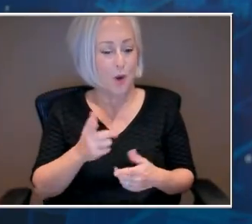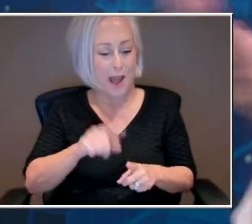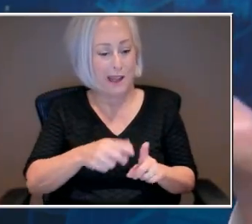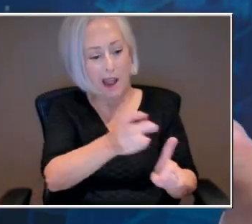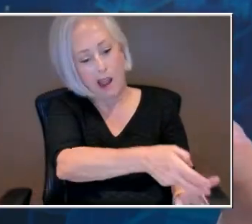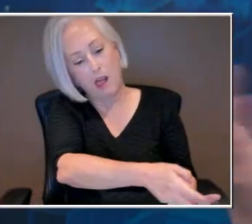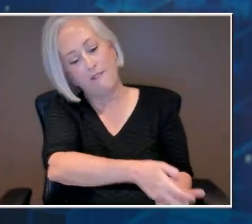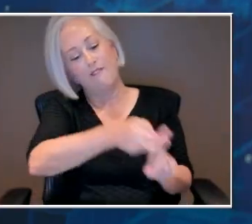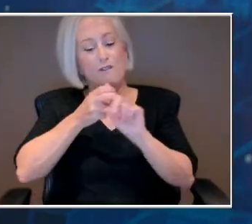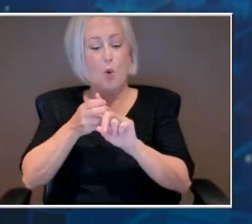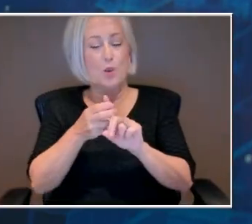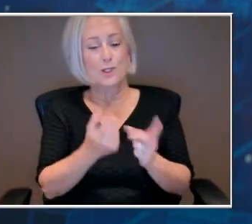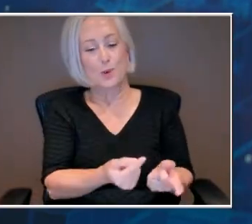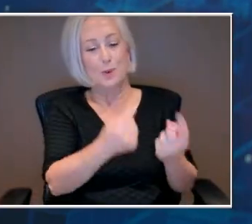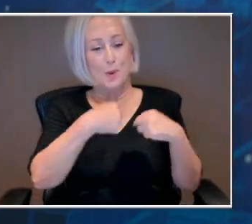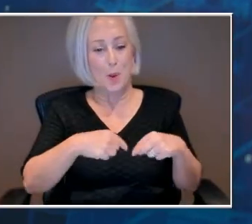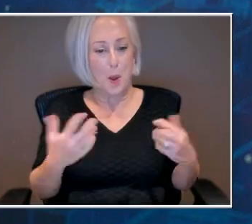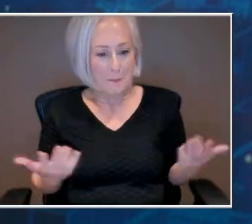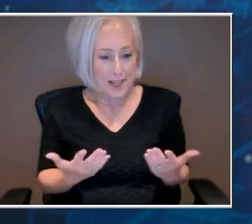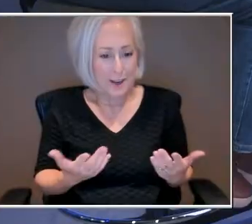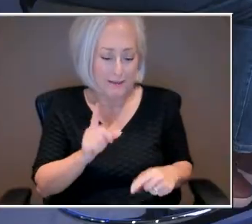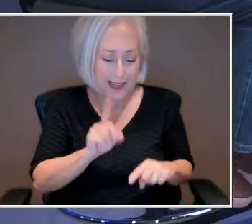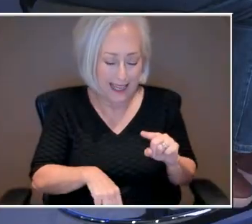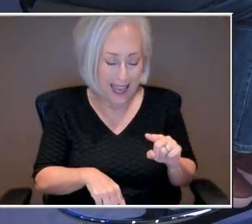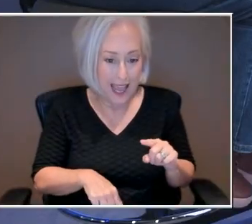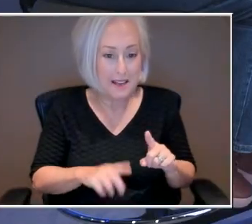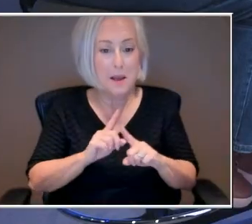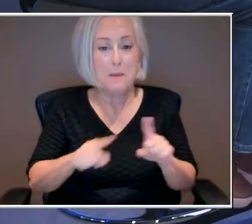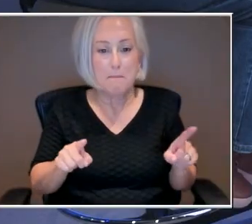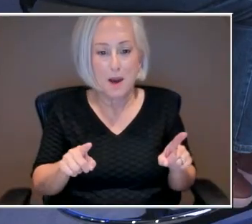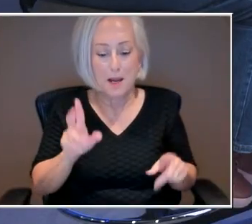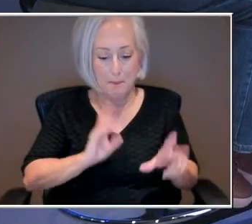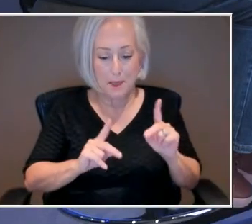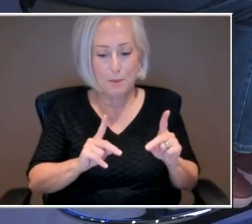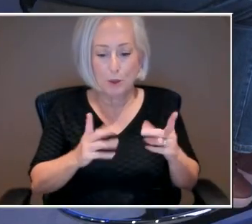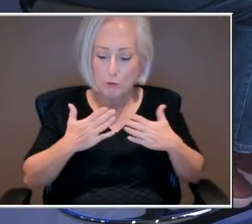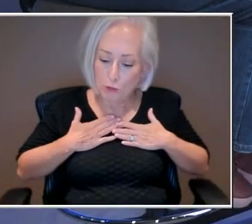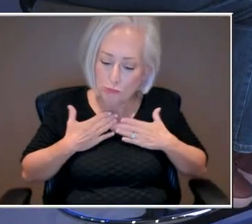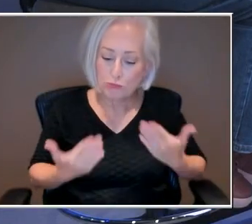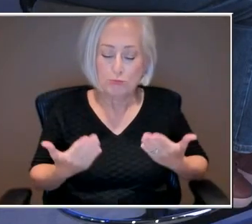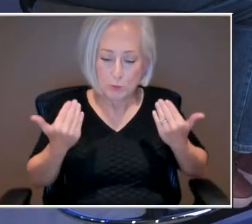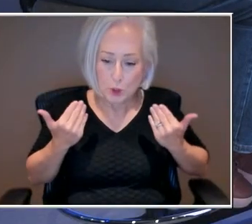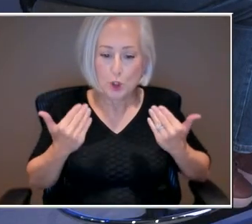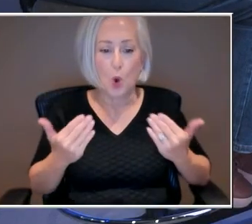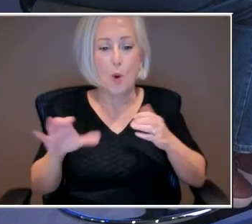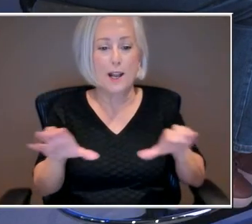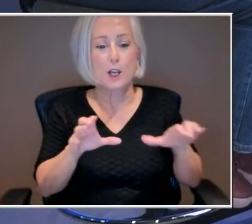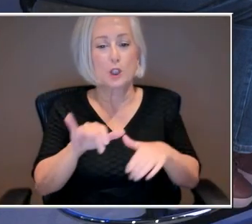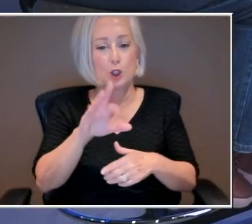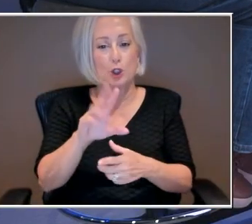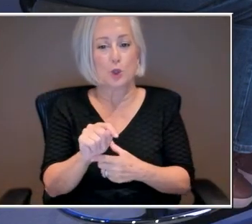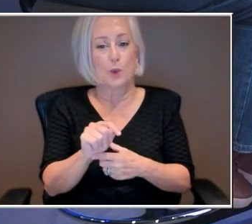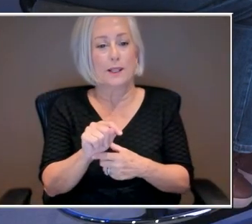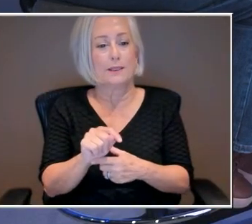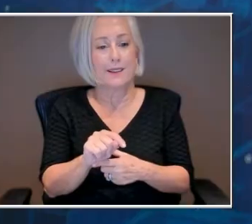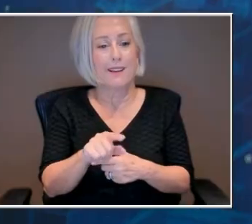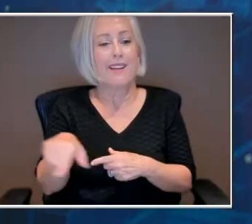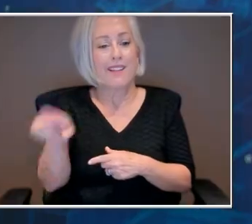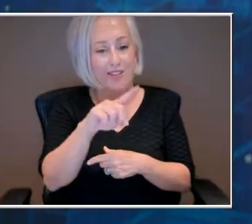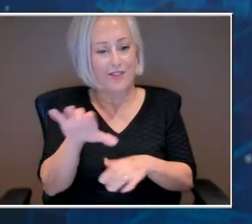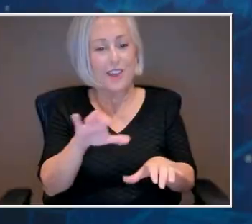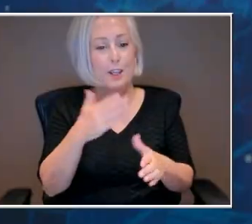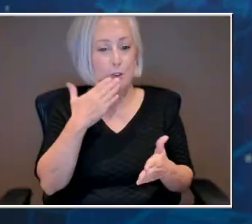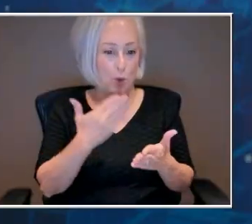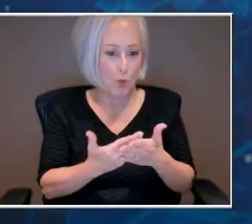do. Proactive patients are amazing because you guys are just the people who do well. You're the people that we can really